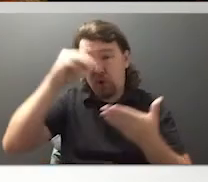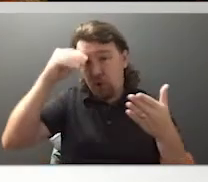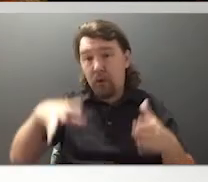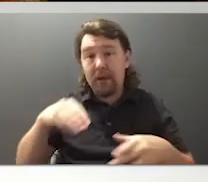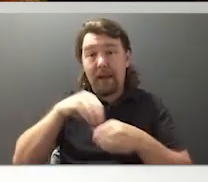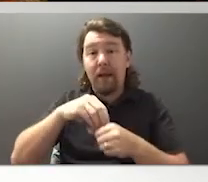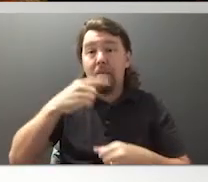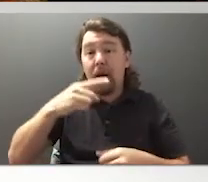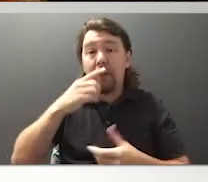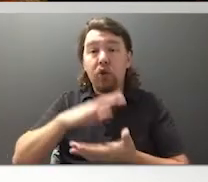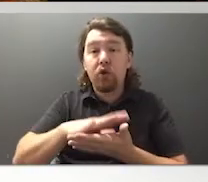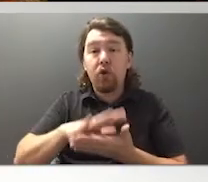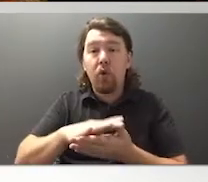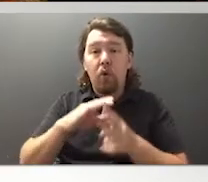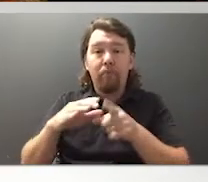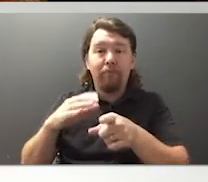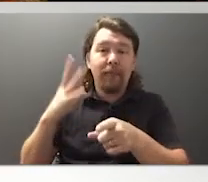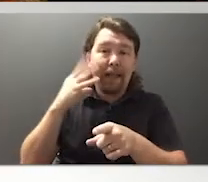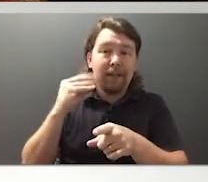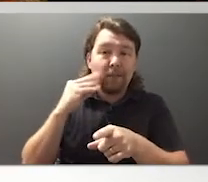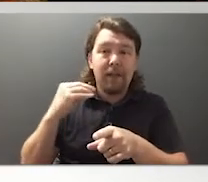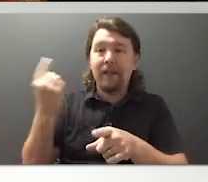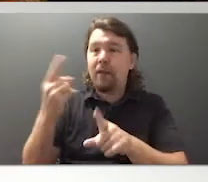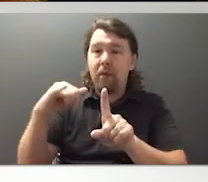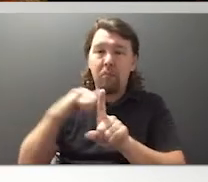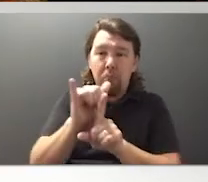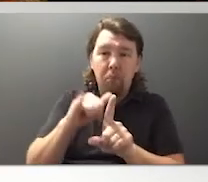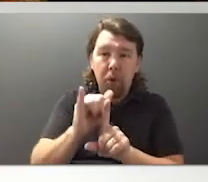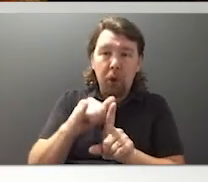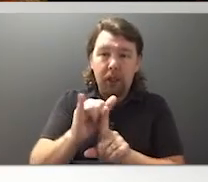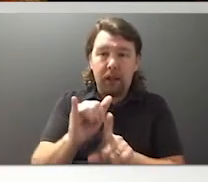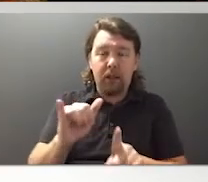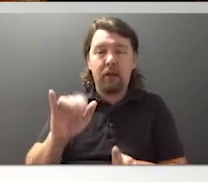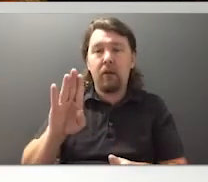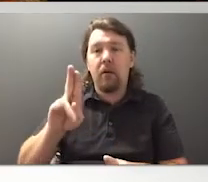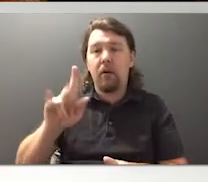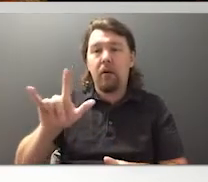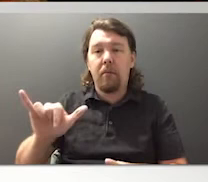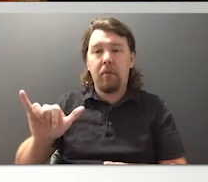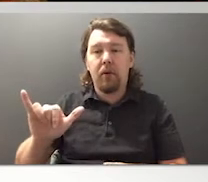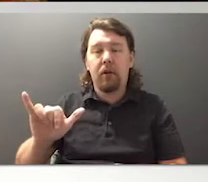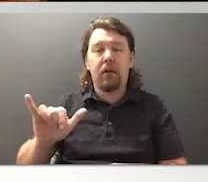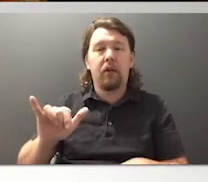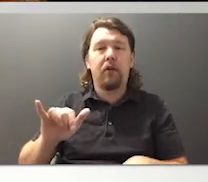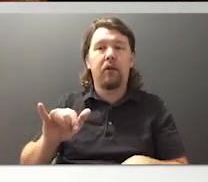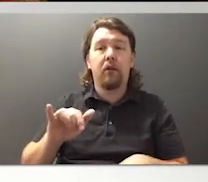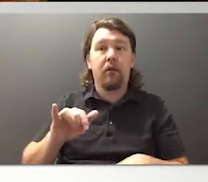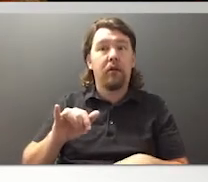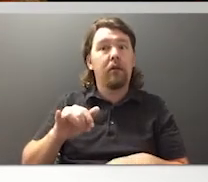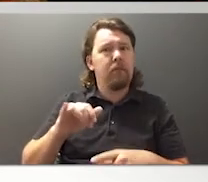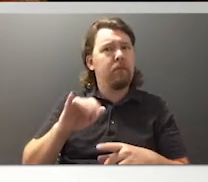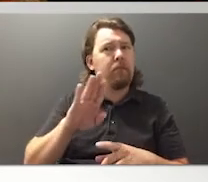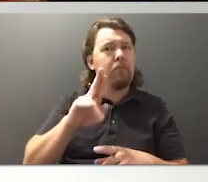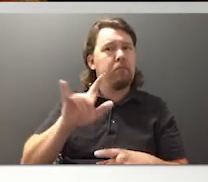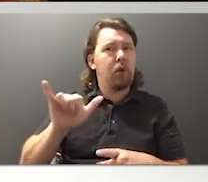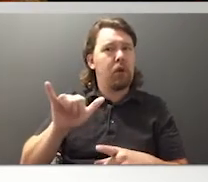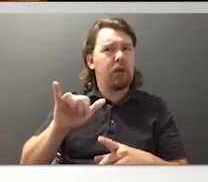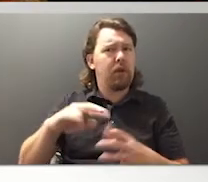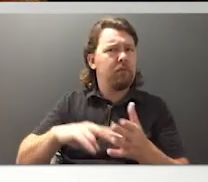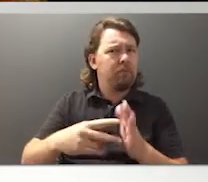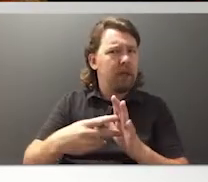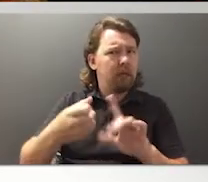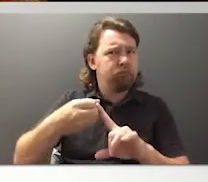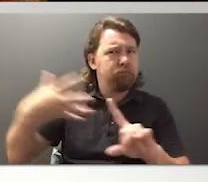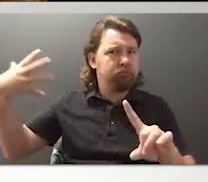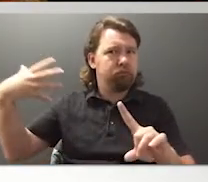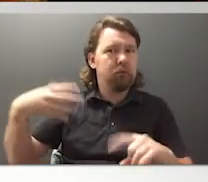experienced bullying. And bullying is defined in a lot of different ways. So you could go on our website and look at what all